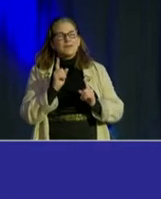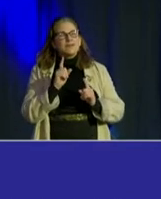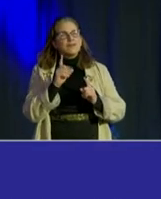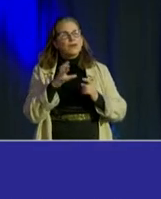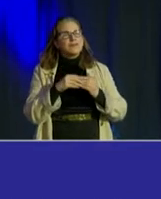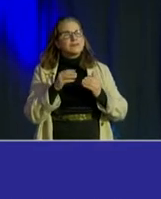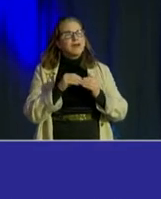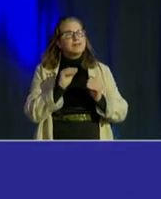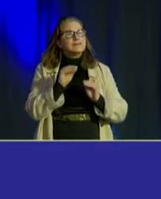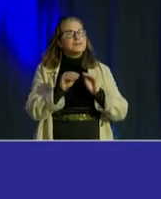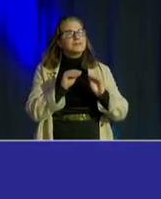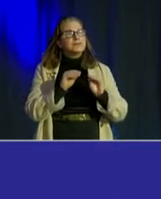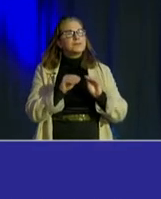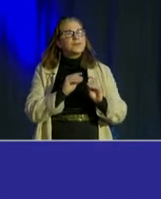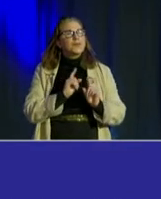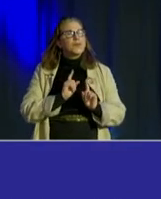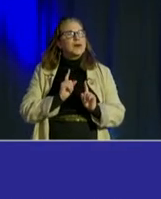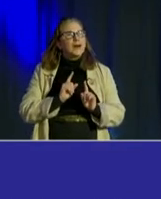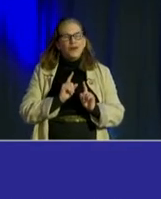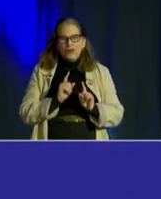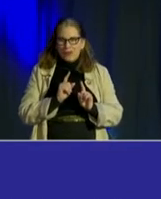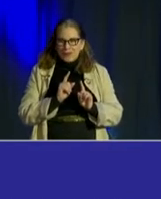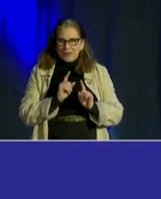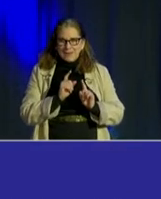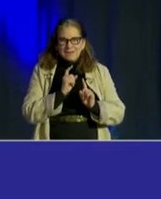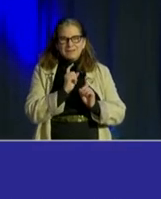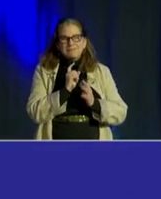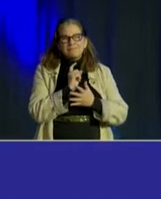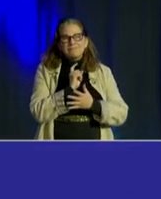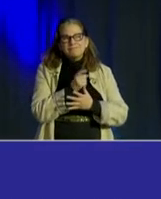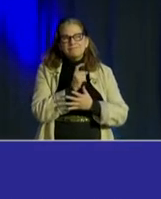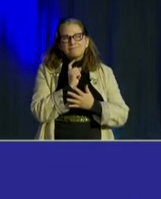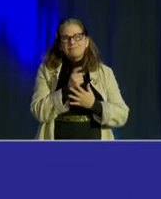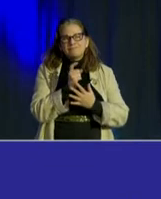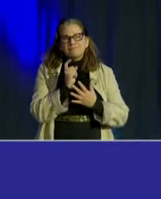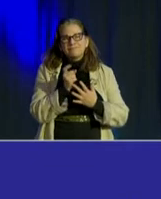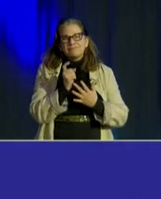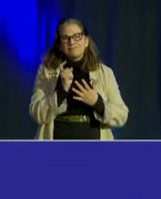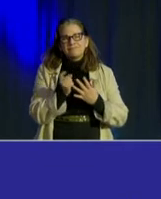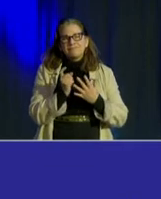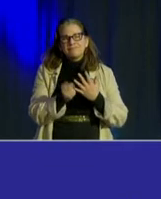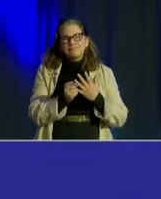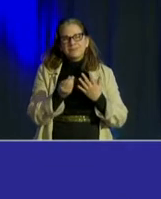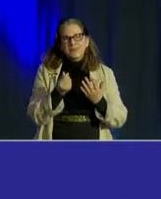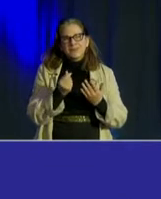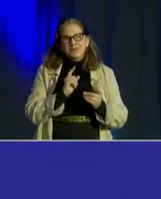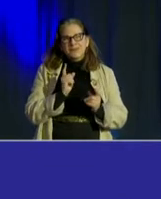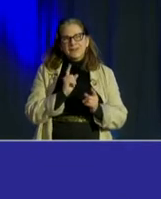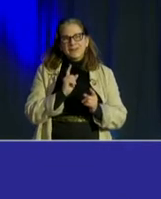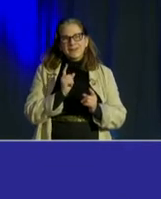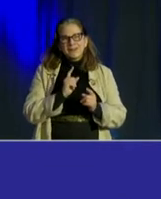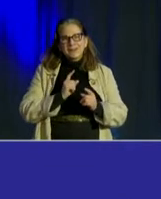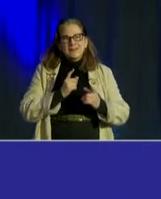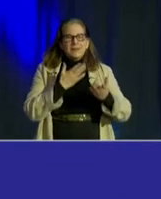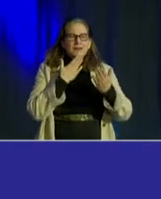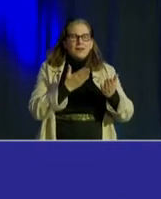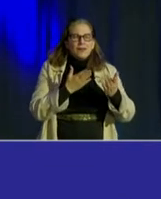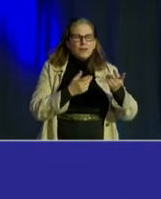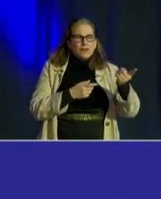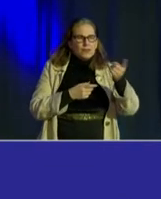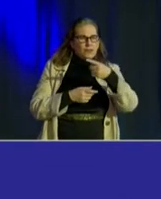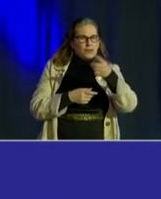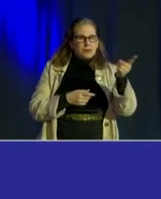to allocate those dollars out. So we're also going to want to thank everybody that submitted your video questions to us